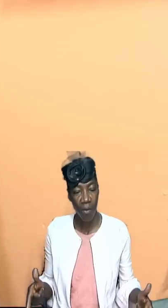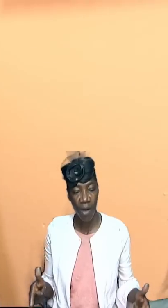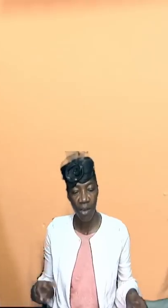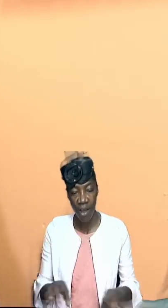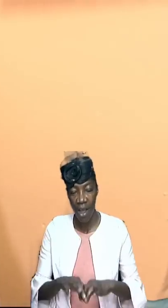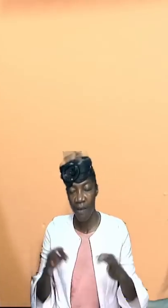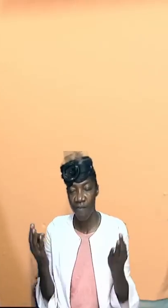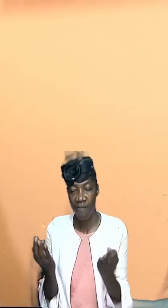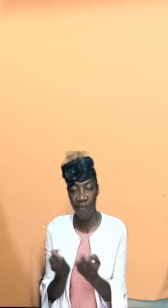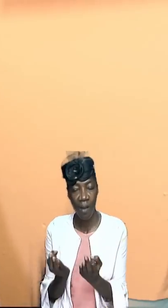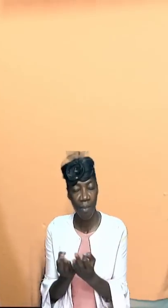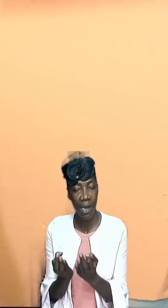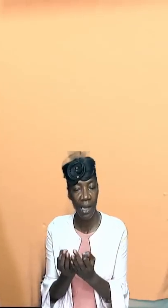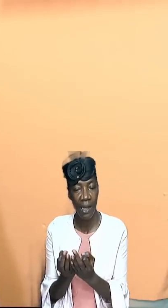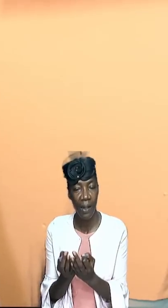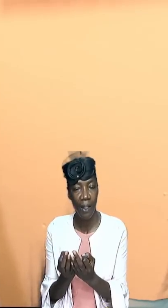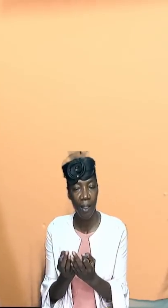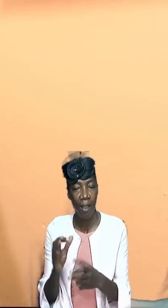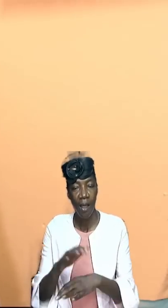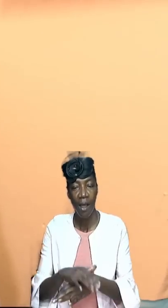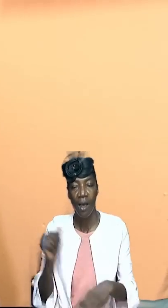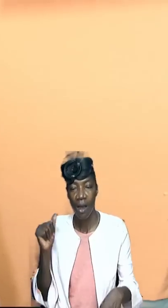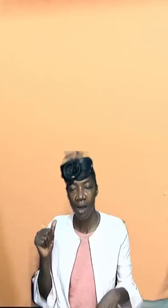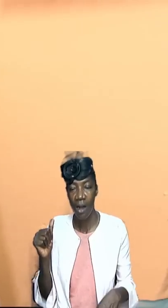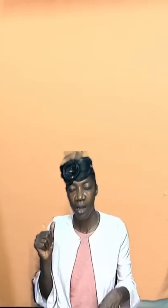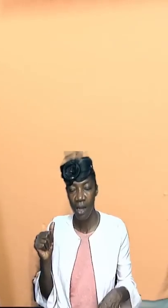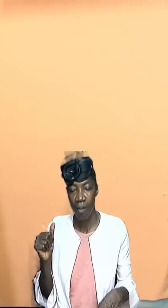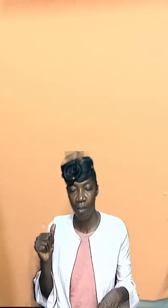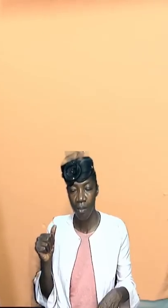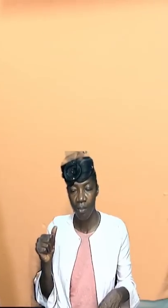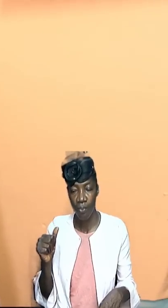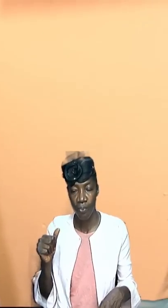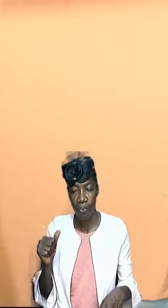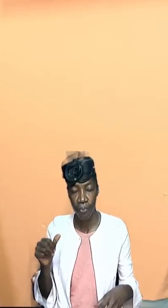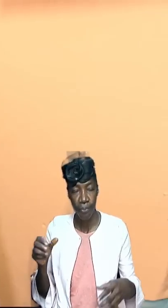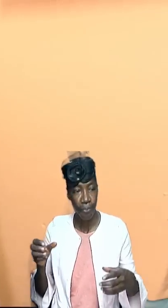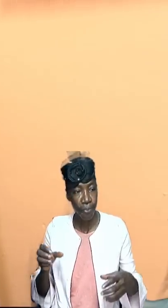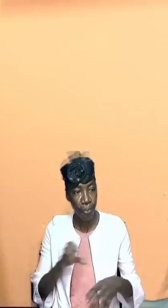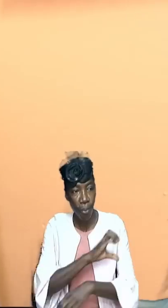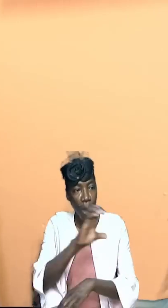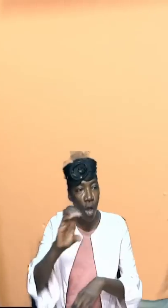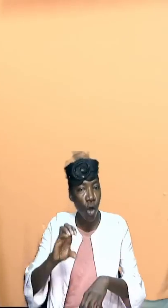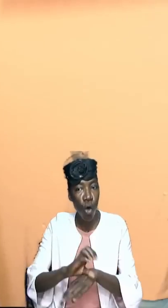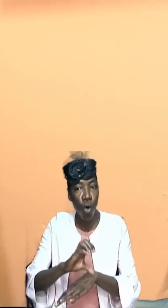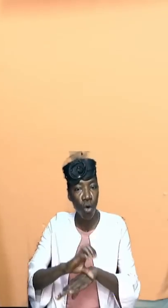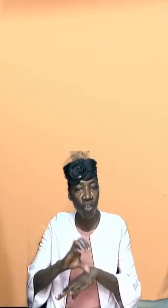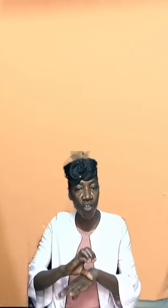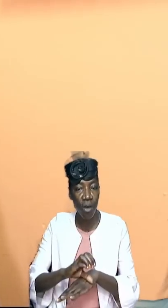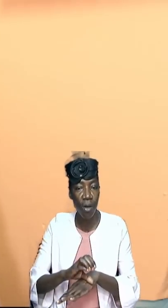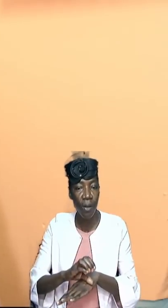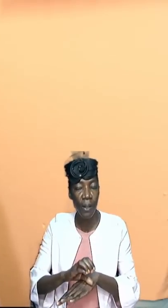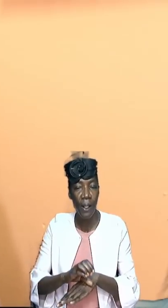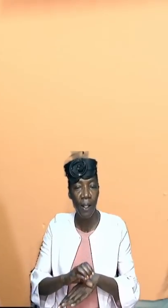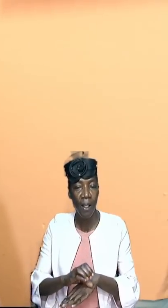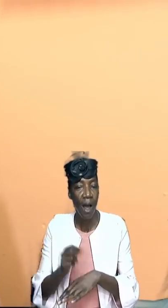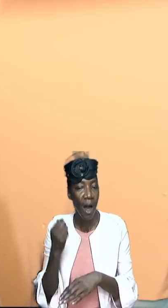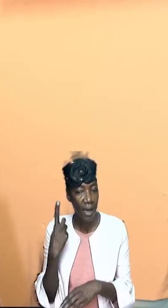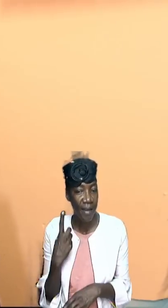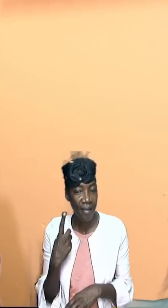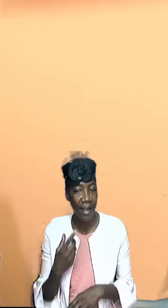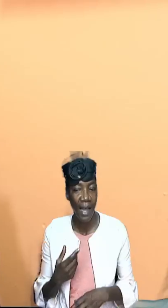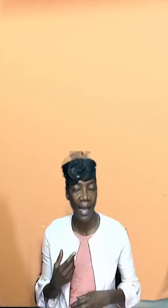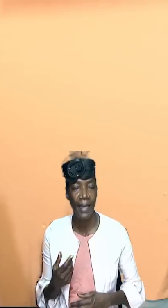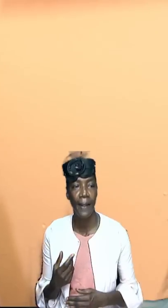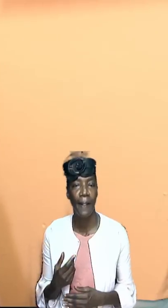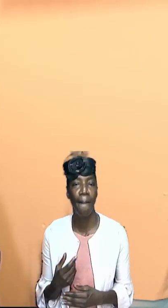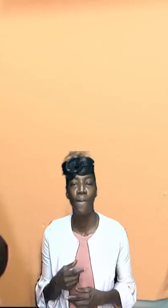family. And we call their tribes and cultural setting. They developed that over time because they were there. Notice